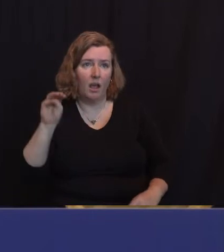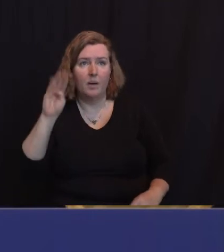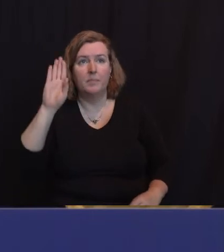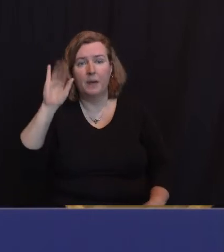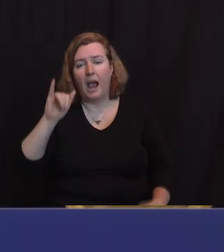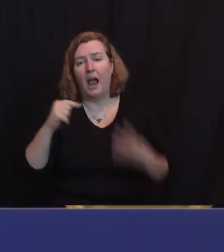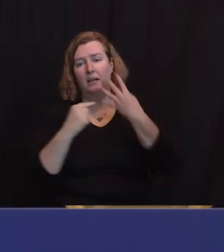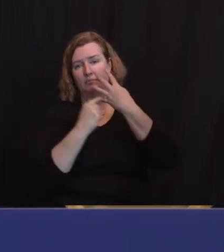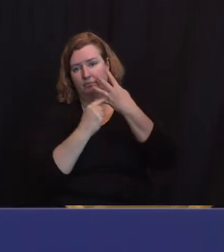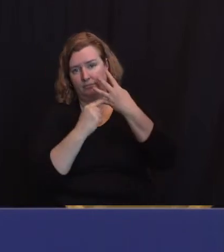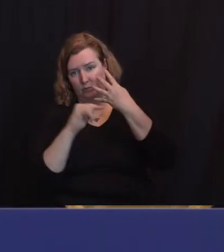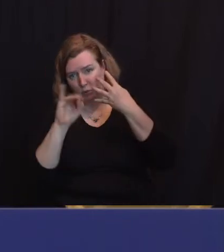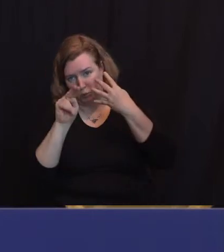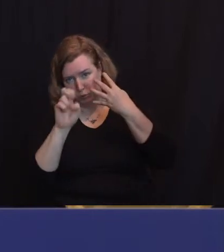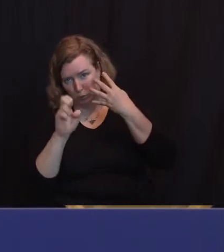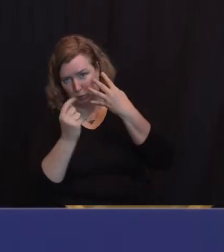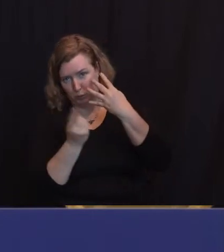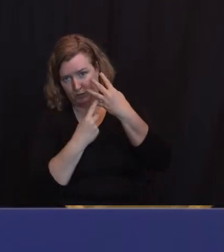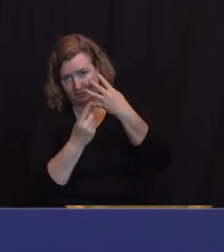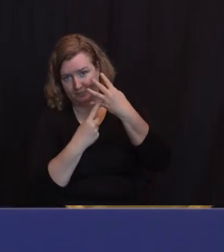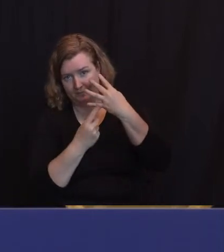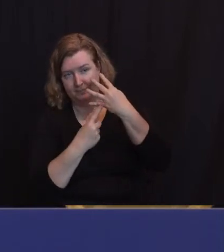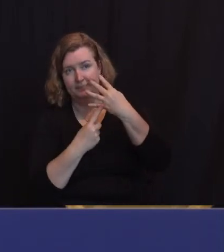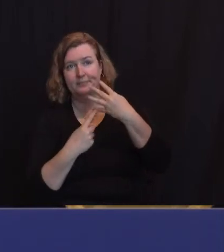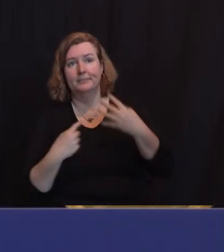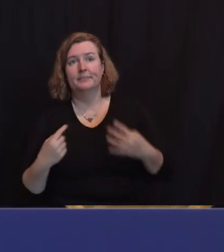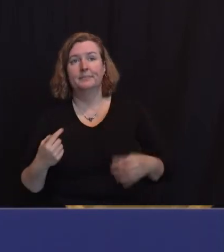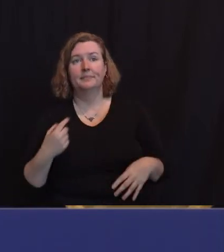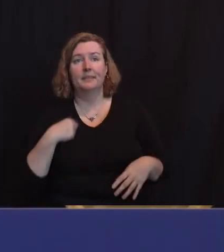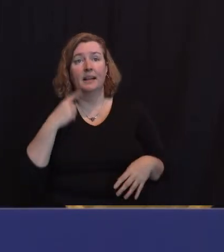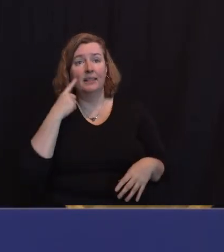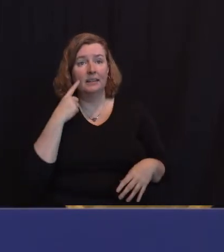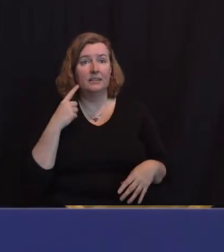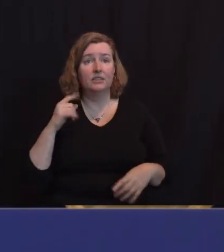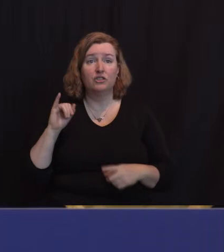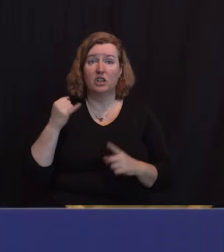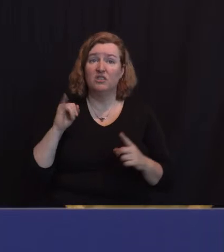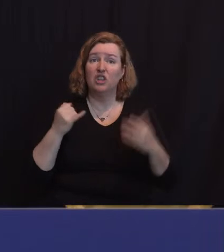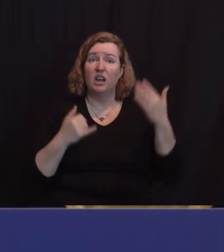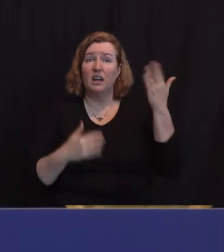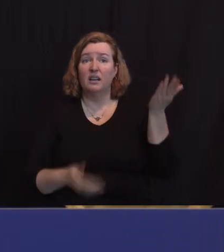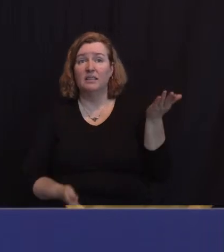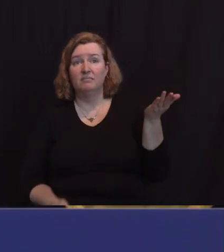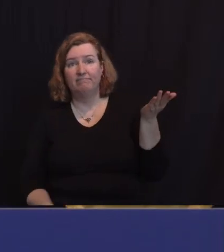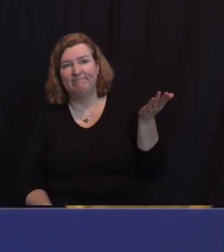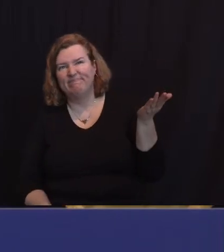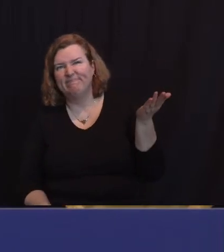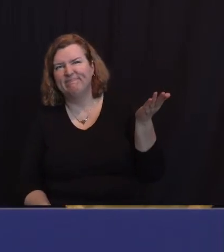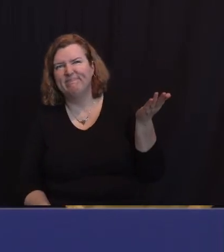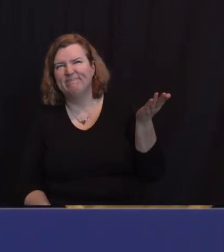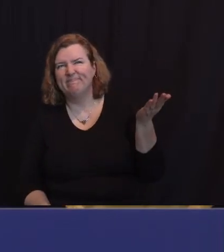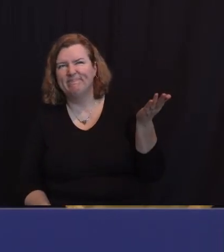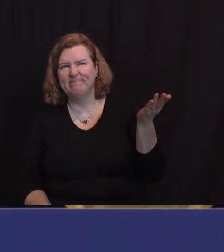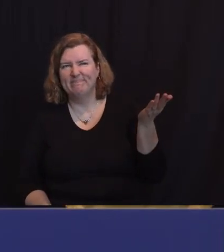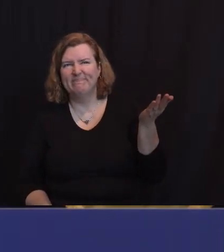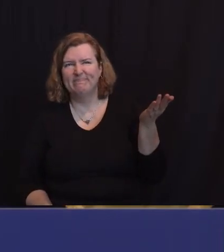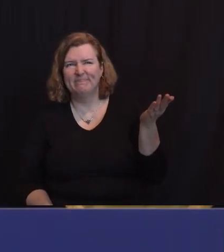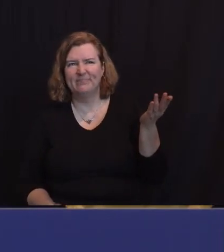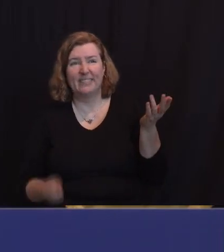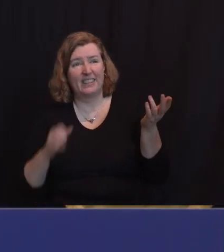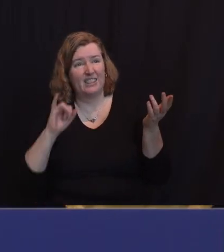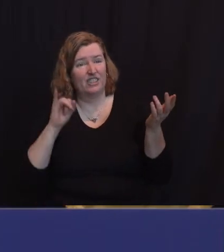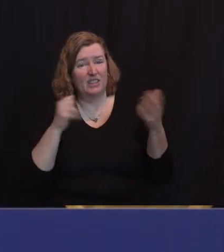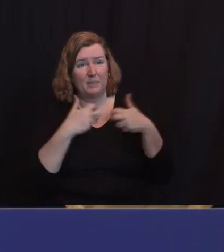the J&J, I believe this to be the case, Judy, and hope that this is the case, as I know you do. This is a short-term issue